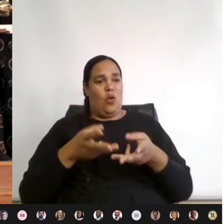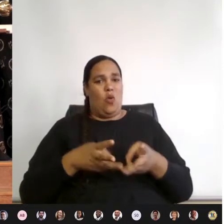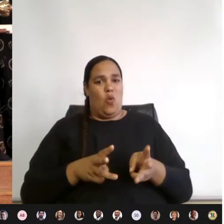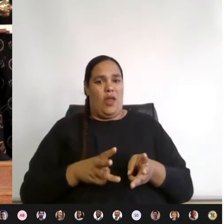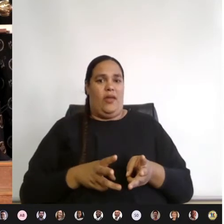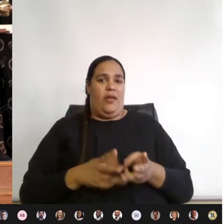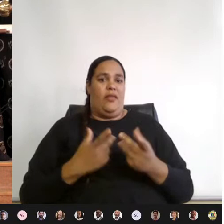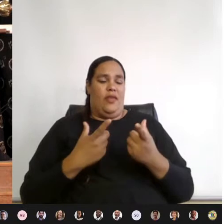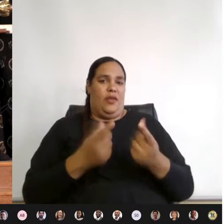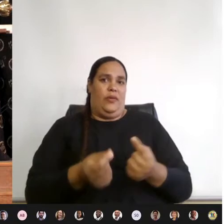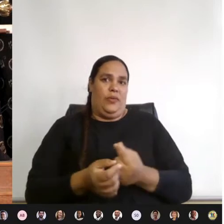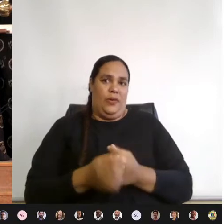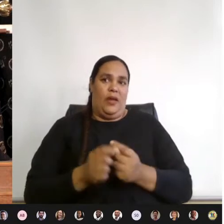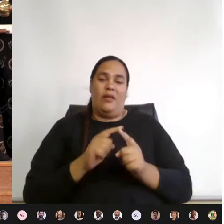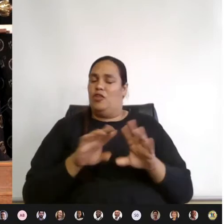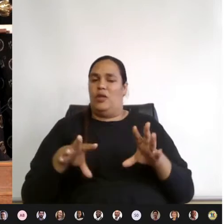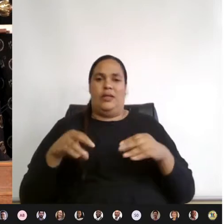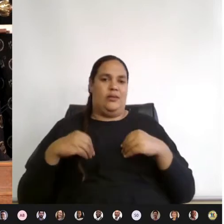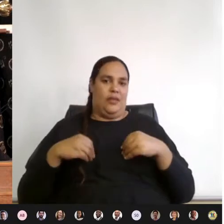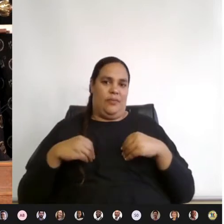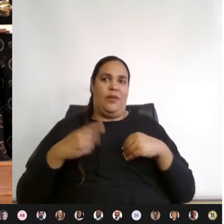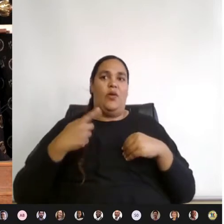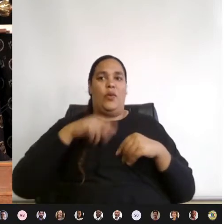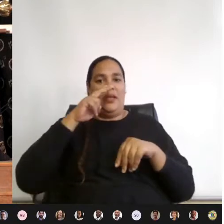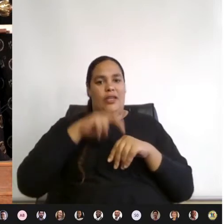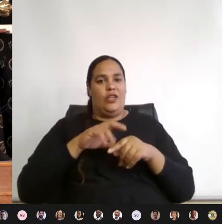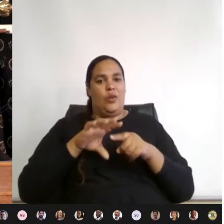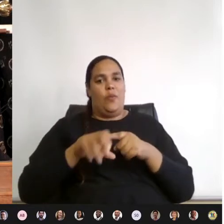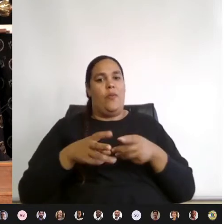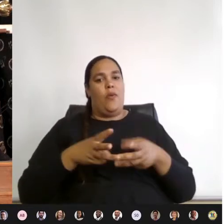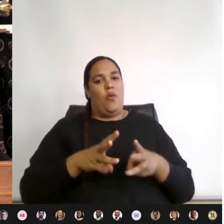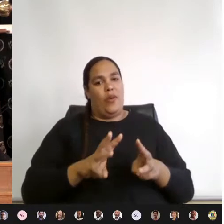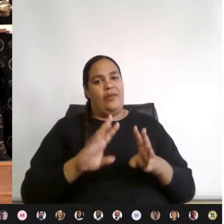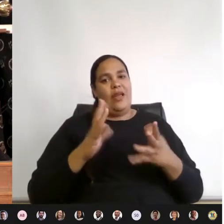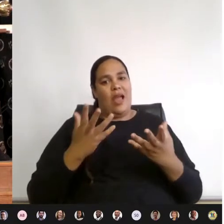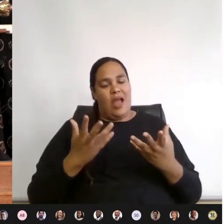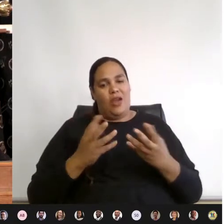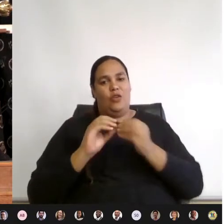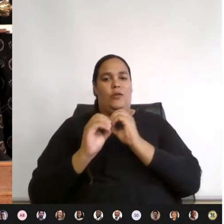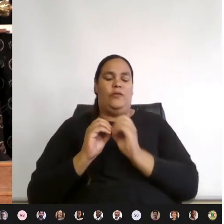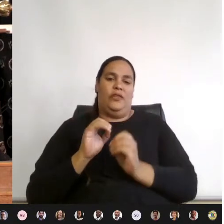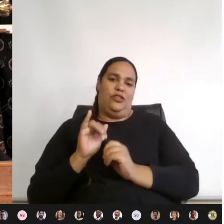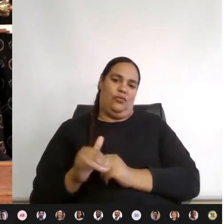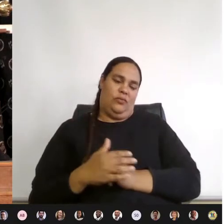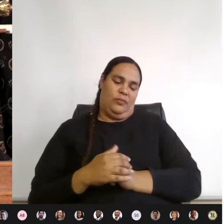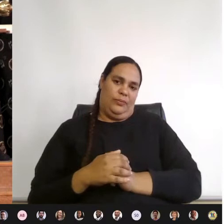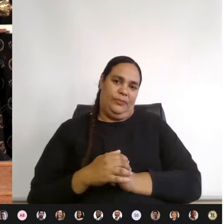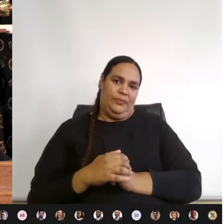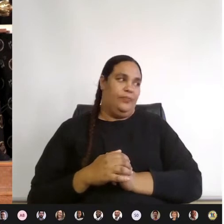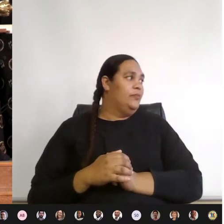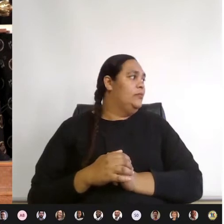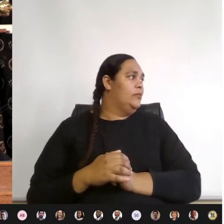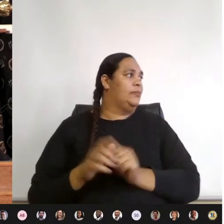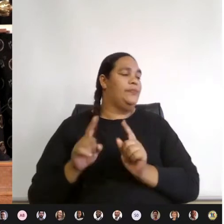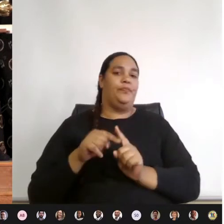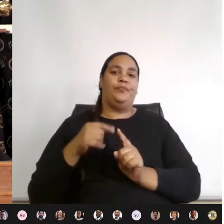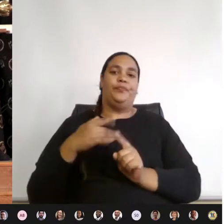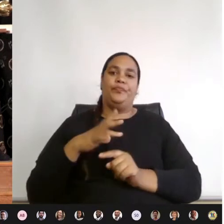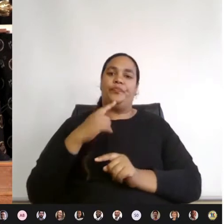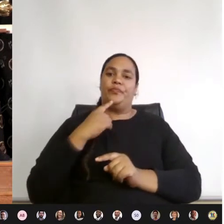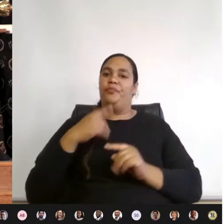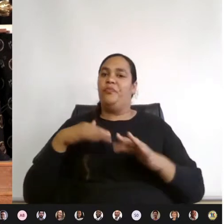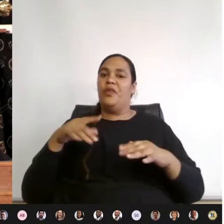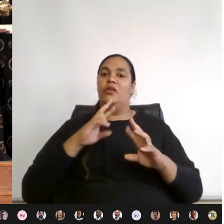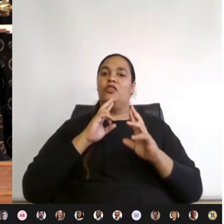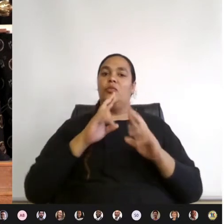being abused. That is unacceptable, and we need to find ways in which we fix this. I also want to say that I haven't responded to